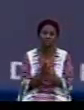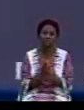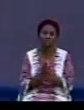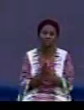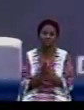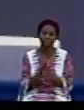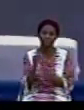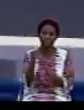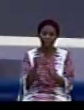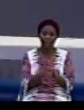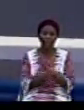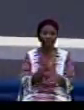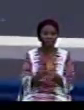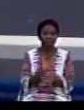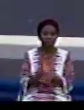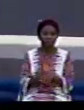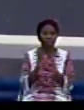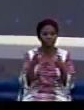every church person,